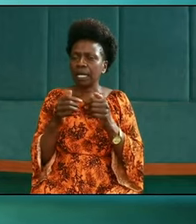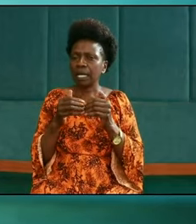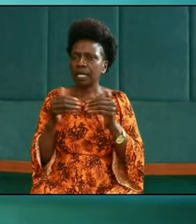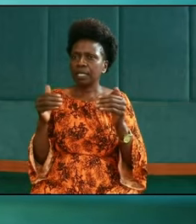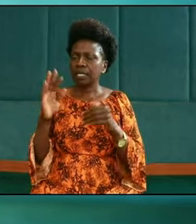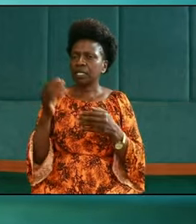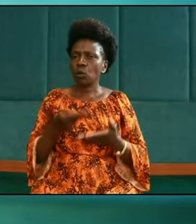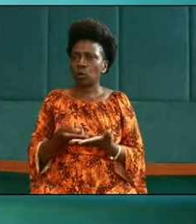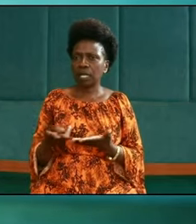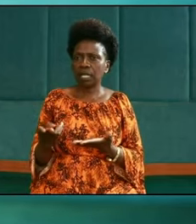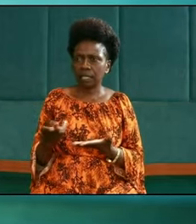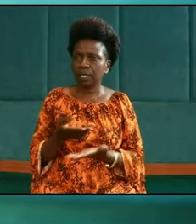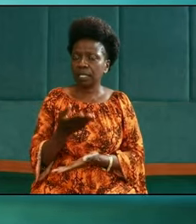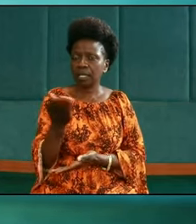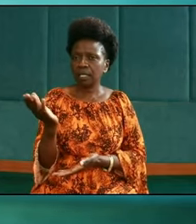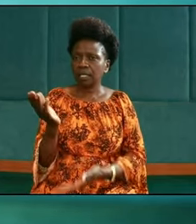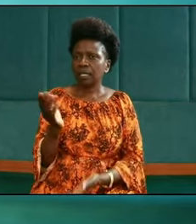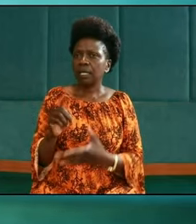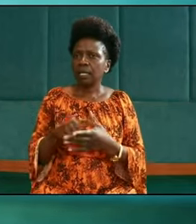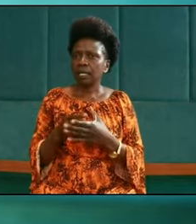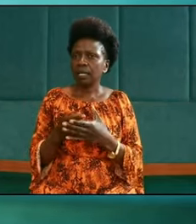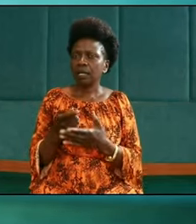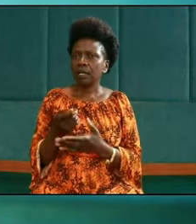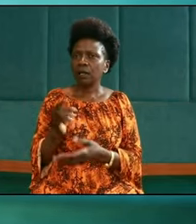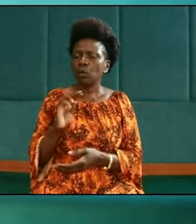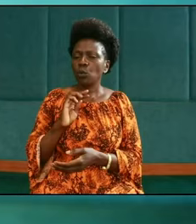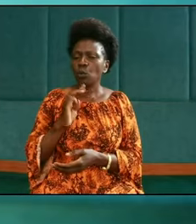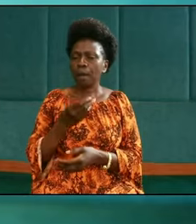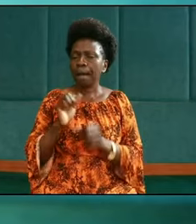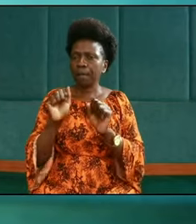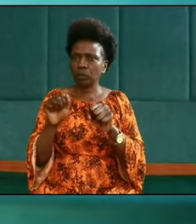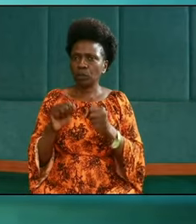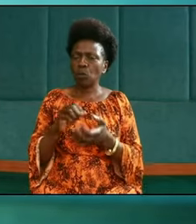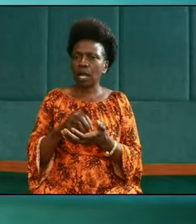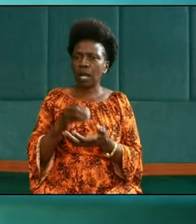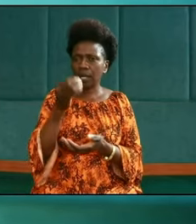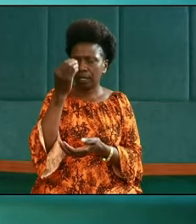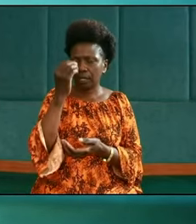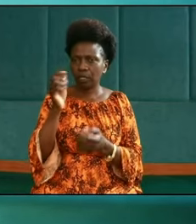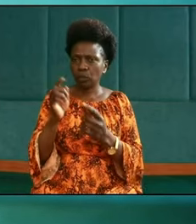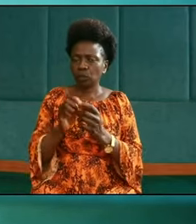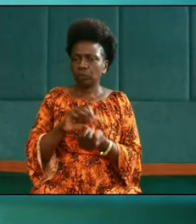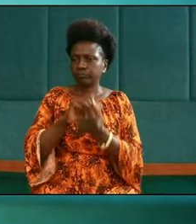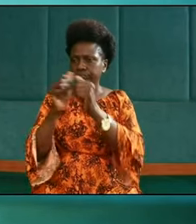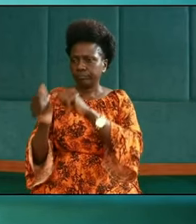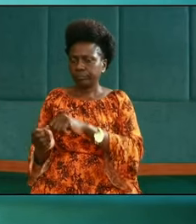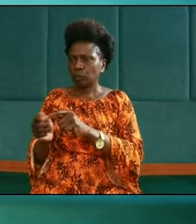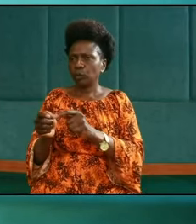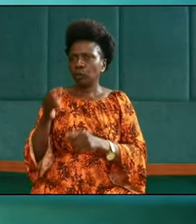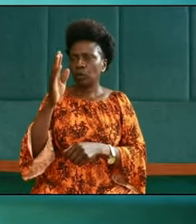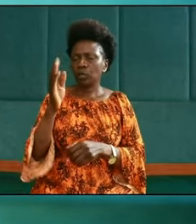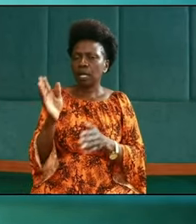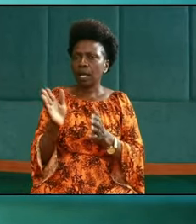holiness, then we can learn to turn to God